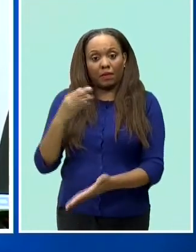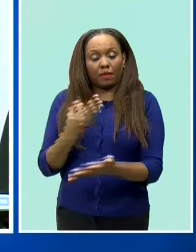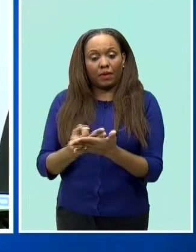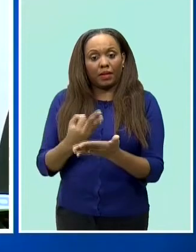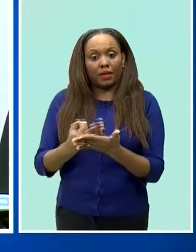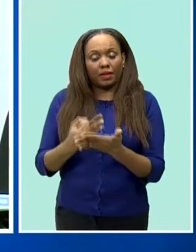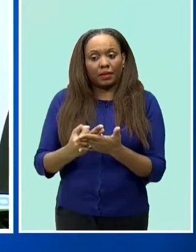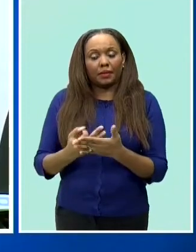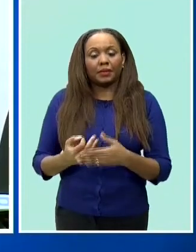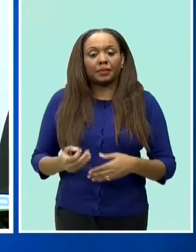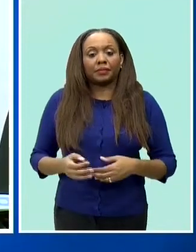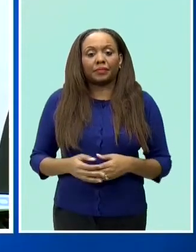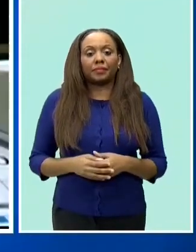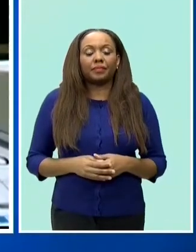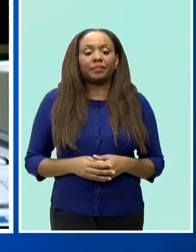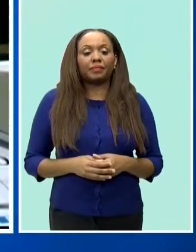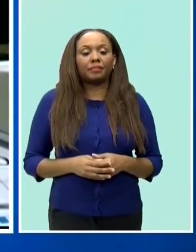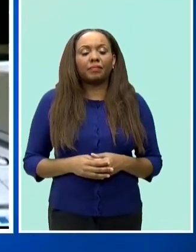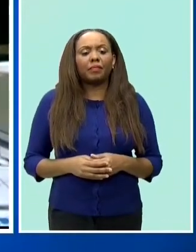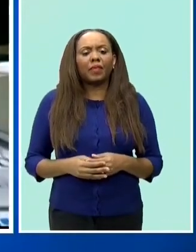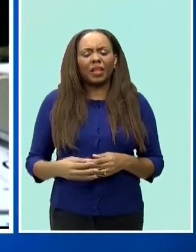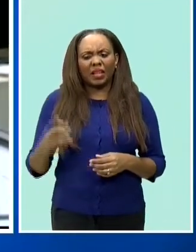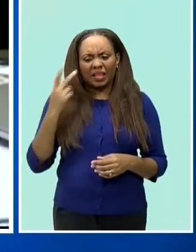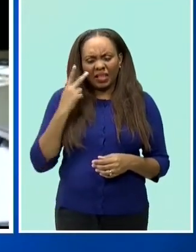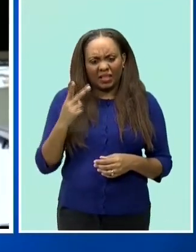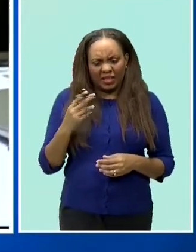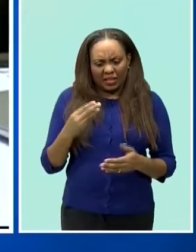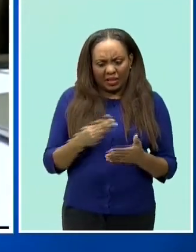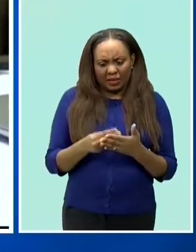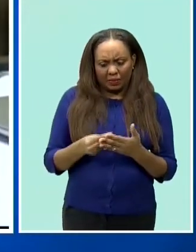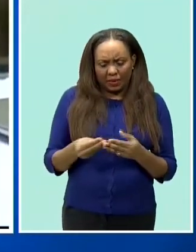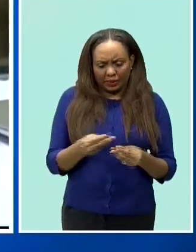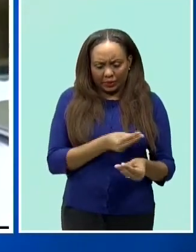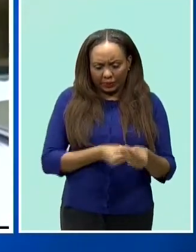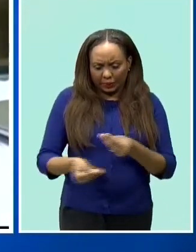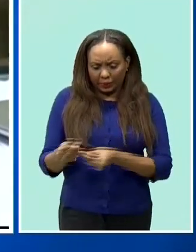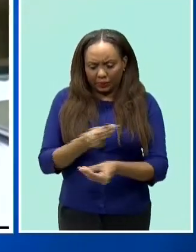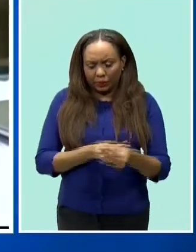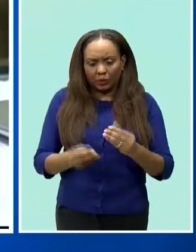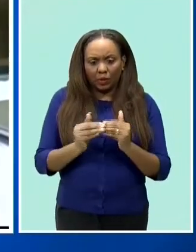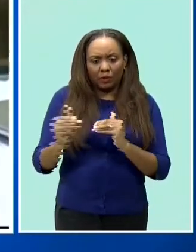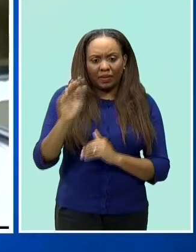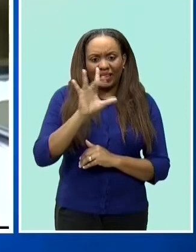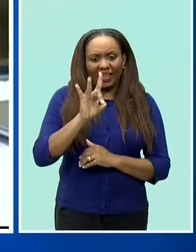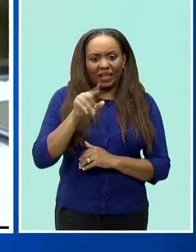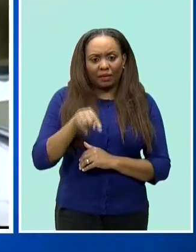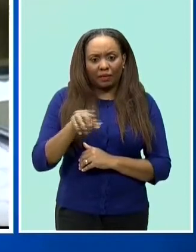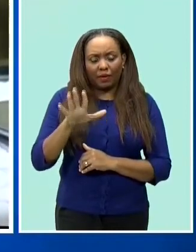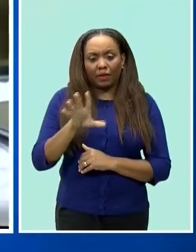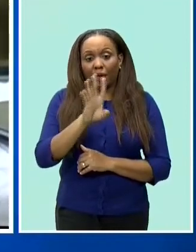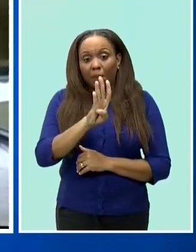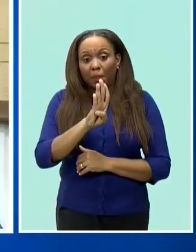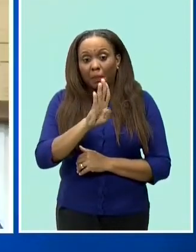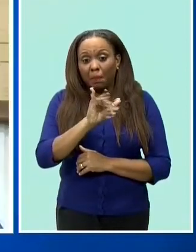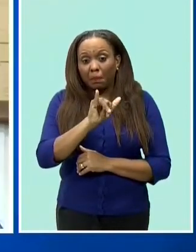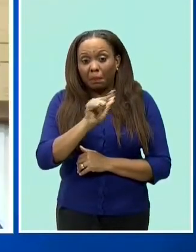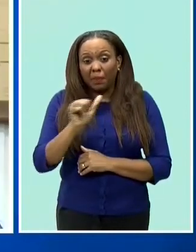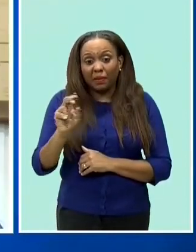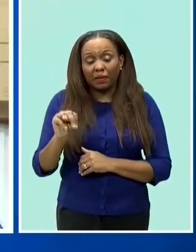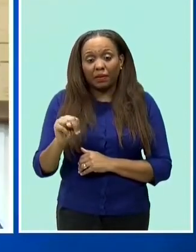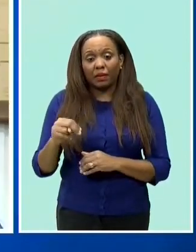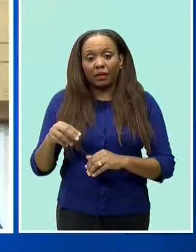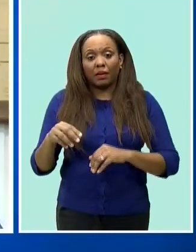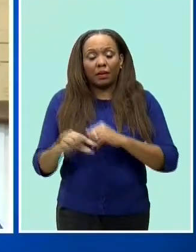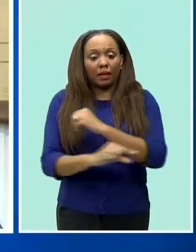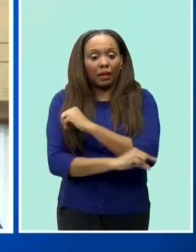Georgetown office. These suspicious transactions were valued at in excess of 8.5 billion Ghana dollars. The